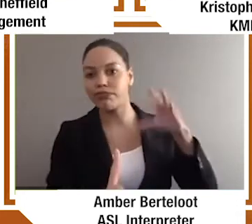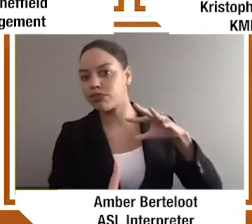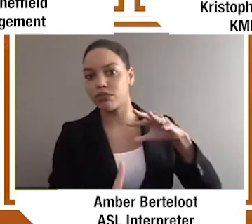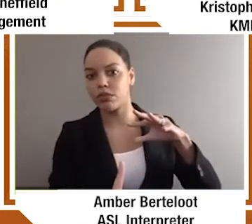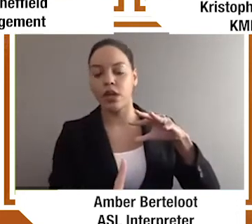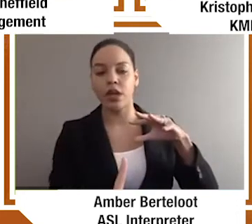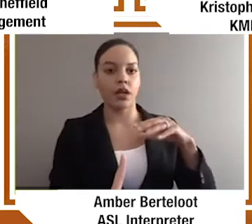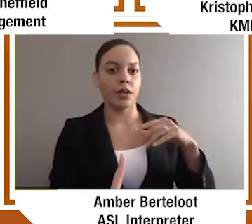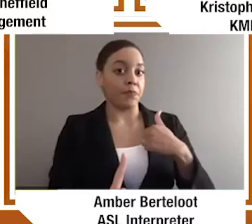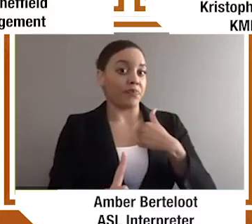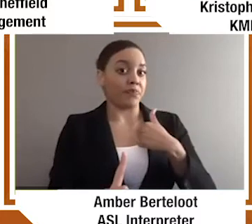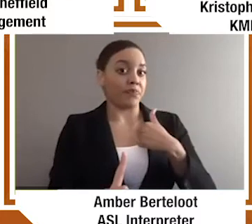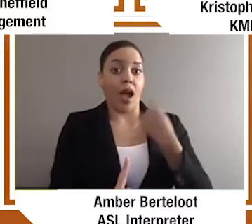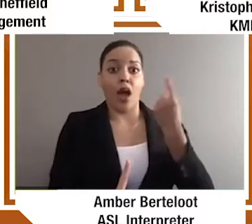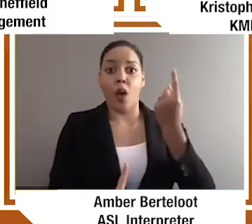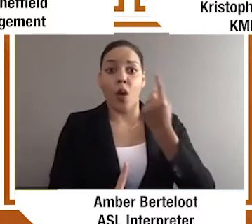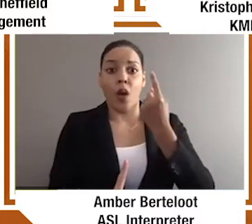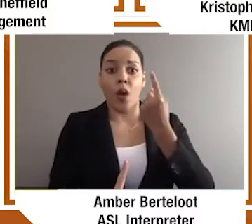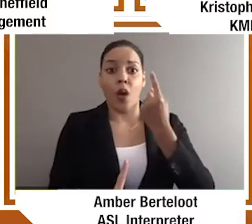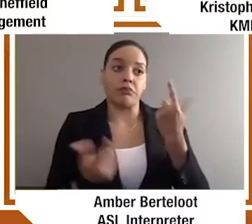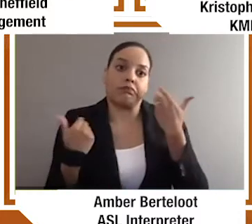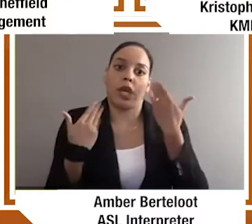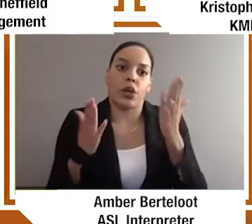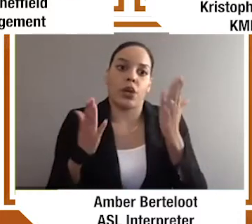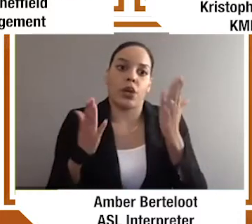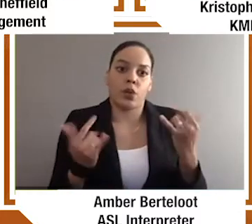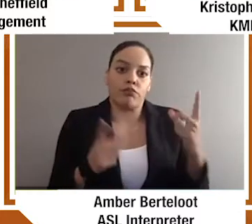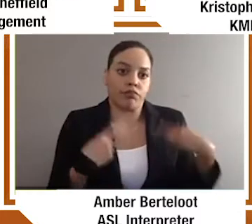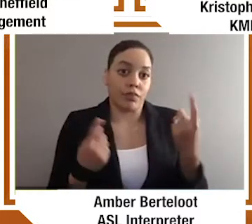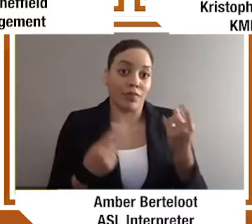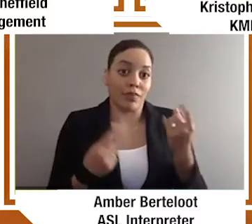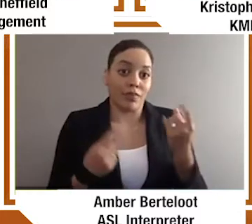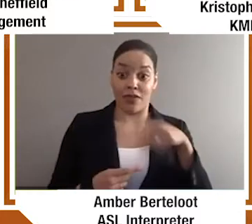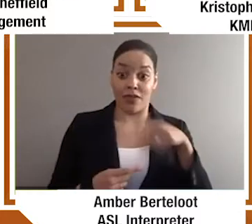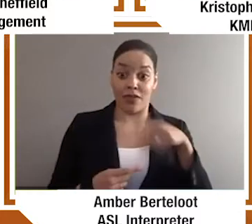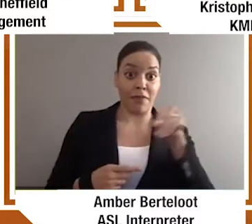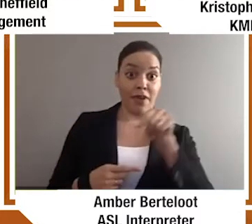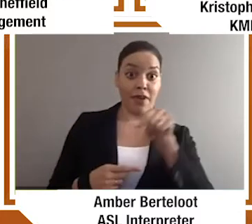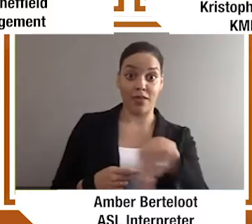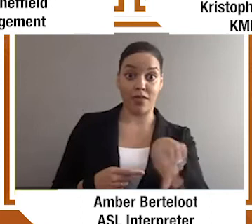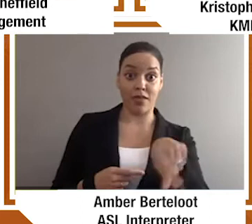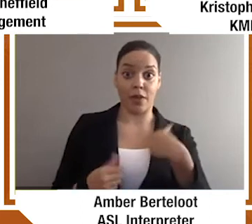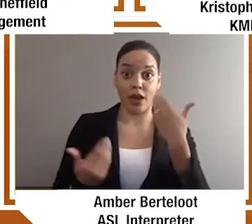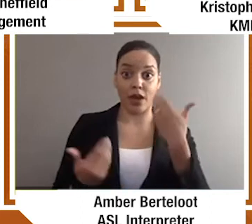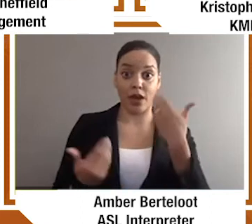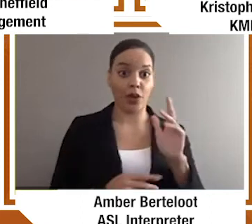have always, I mean, I still don't know to this day whether they pay these people. The Kennedy Center. Okay,